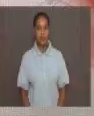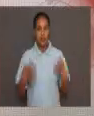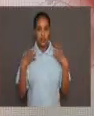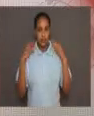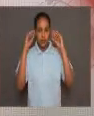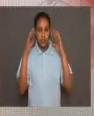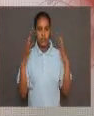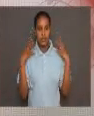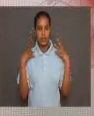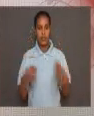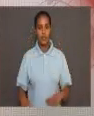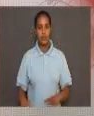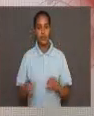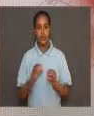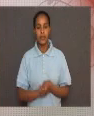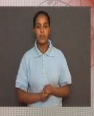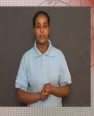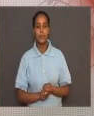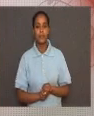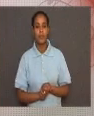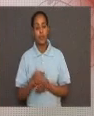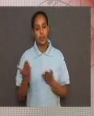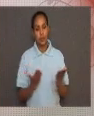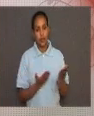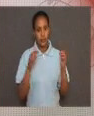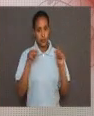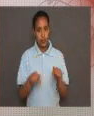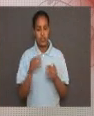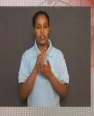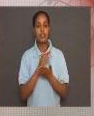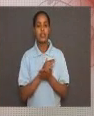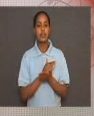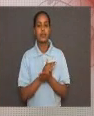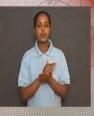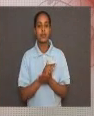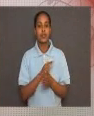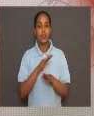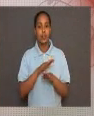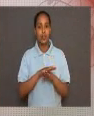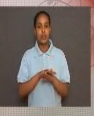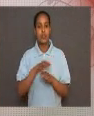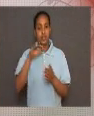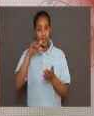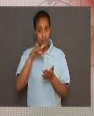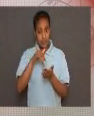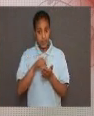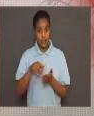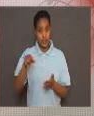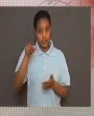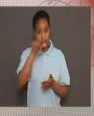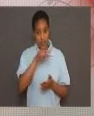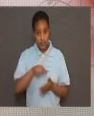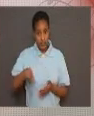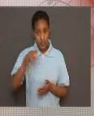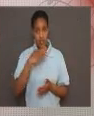Hello, teacher. Hello, students. Welcome to today's lesson on the recycling of